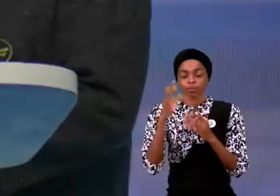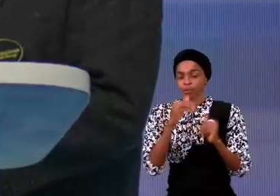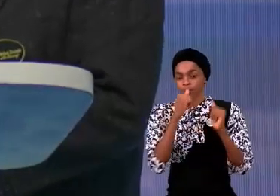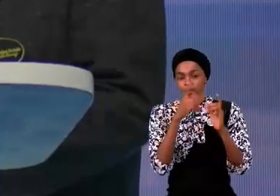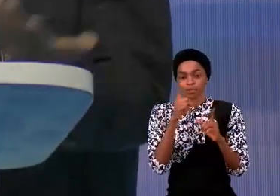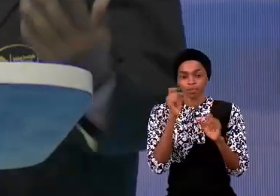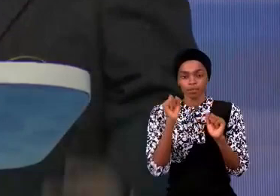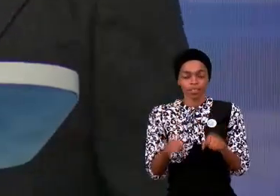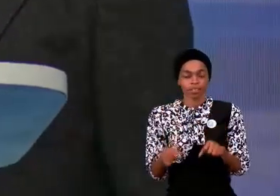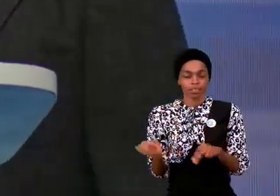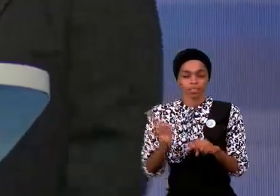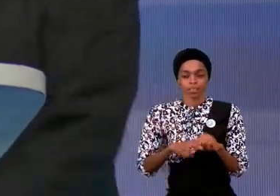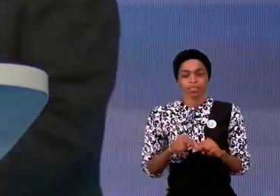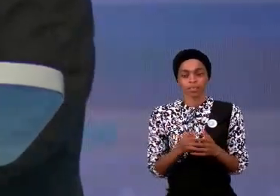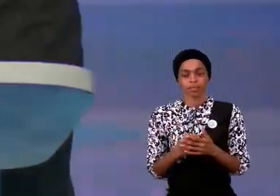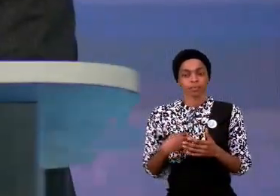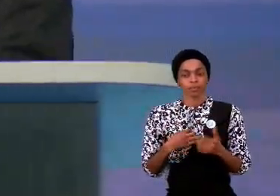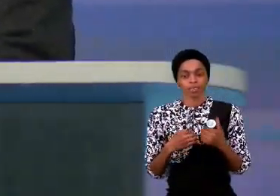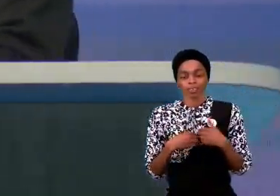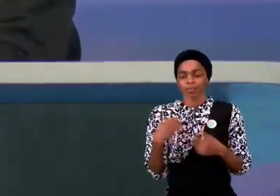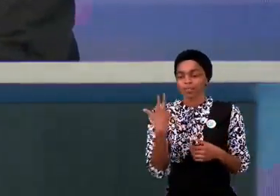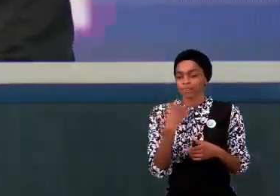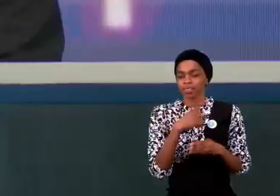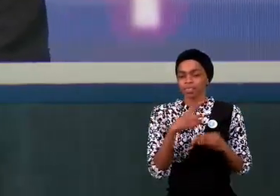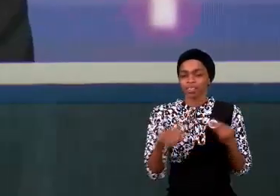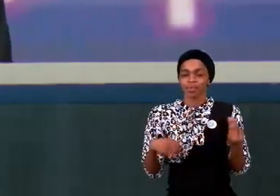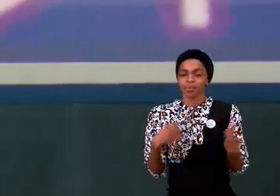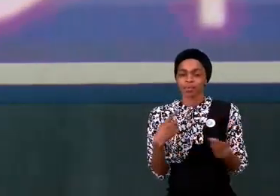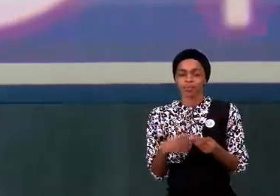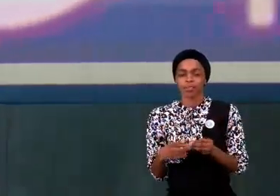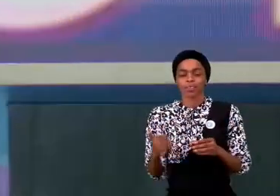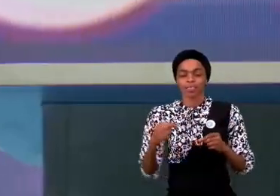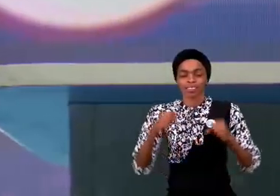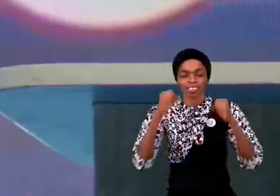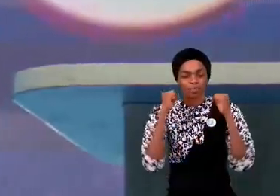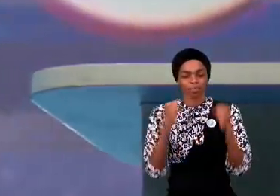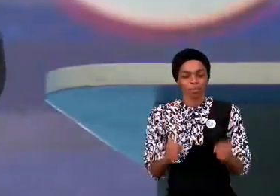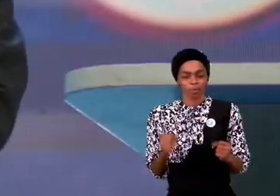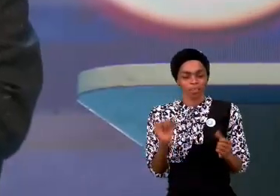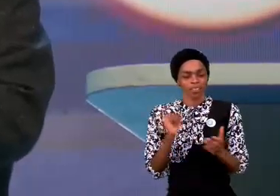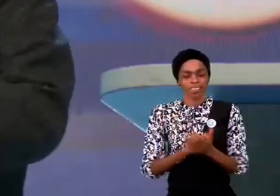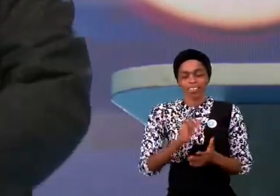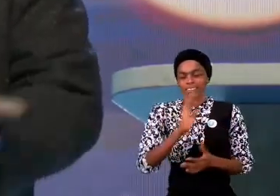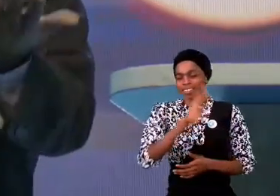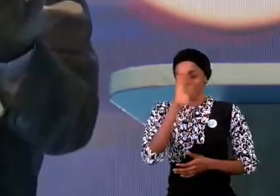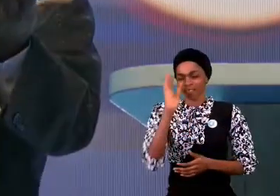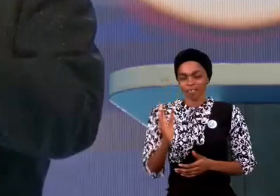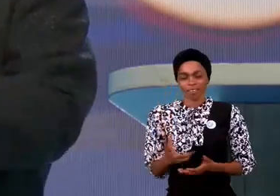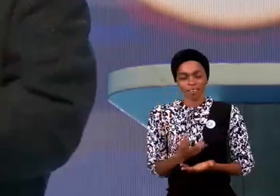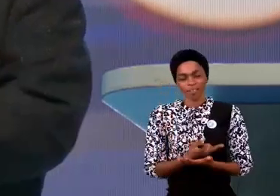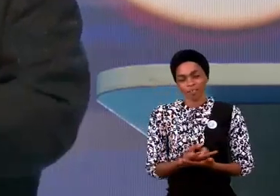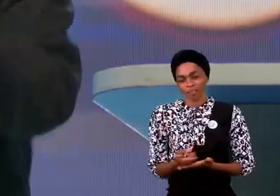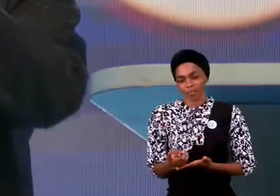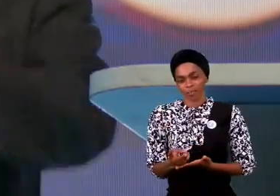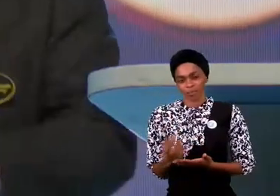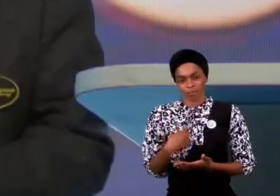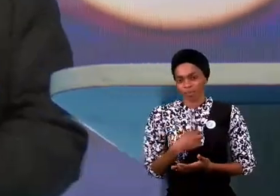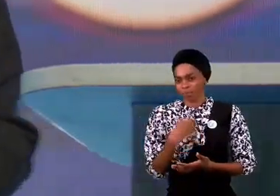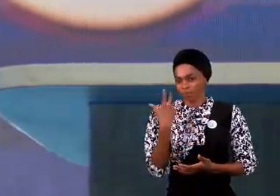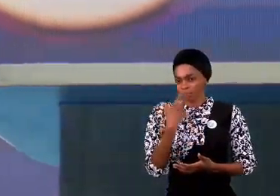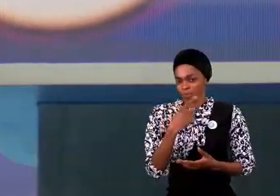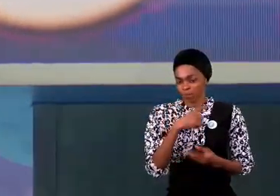fails. We're speaking about the faith that never fails, the grace that